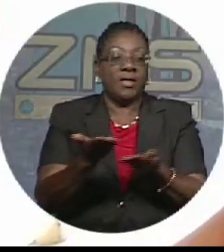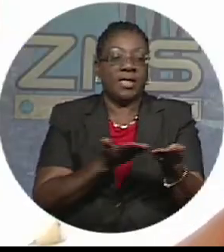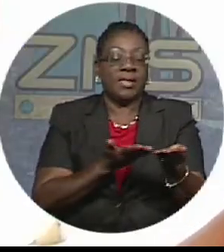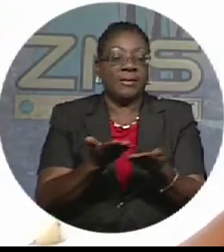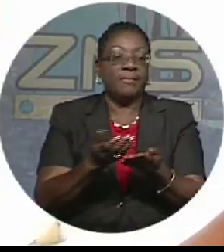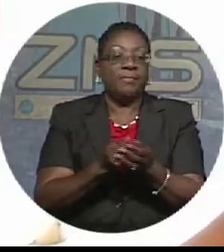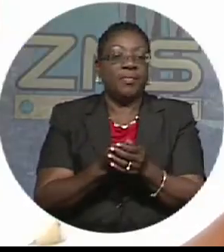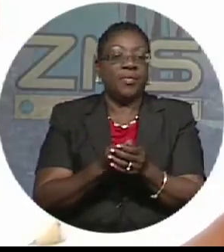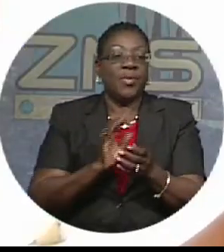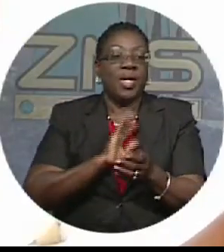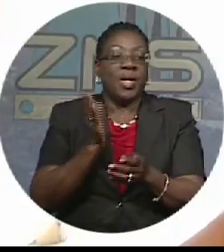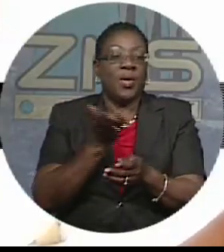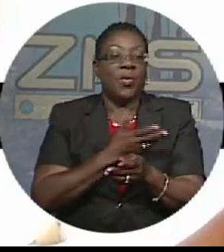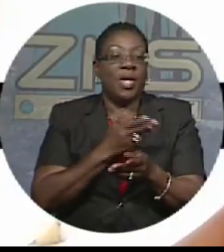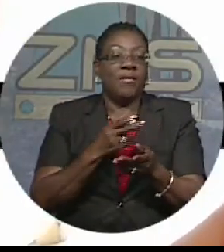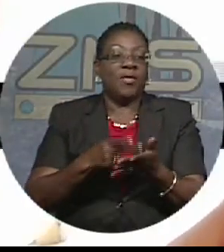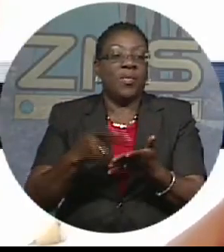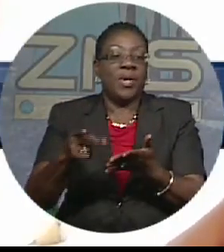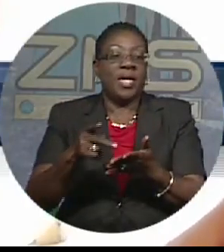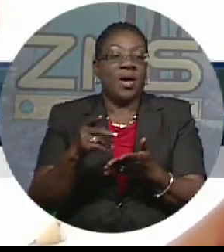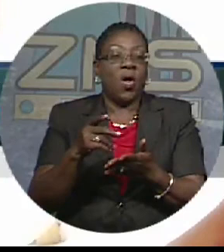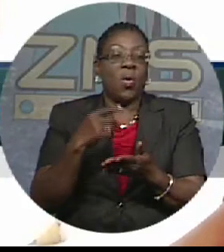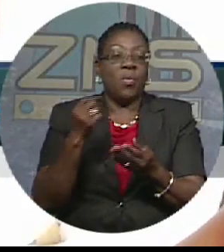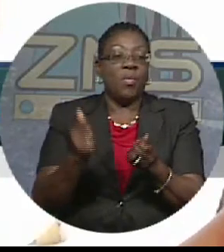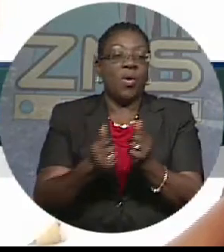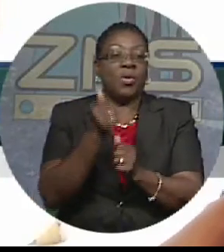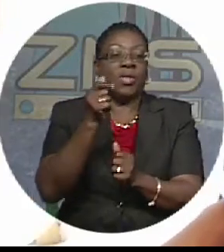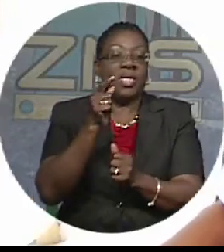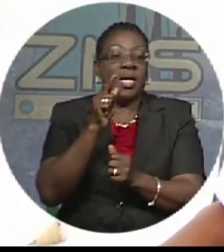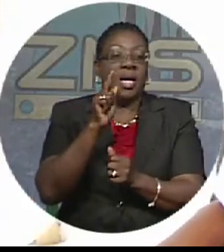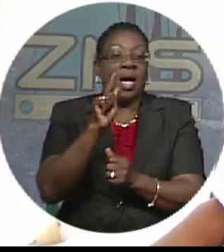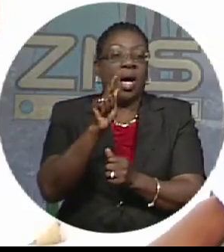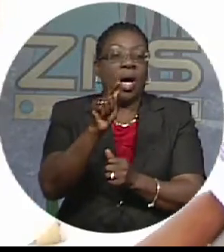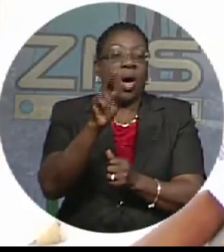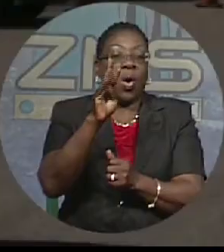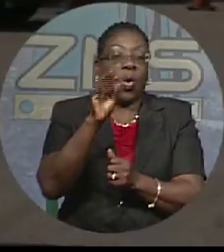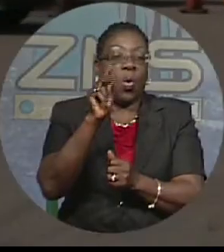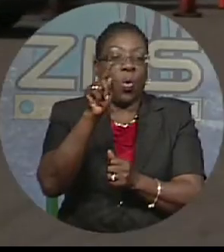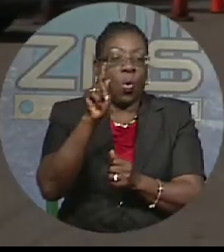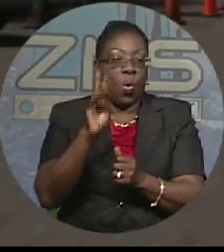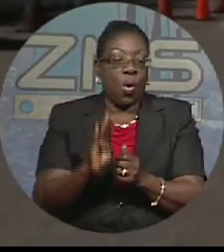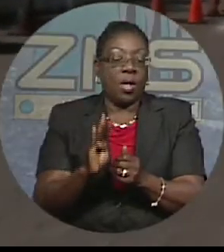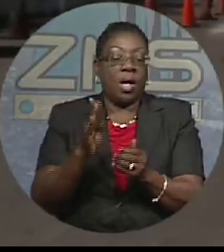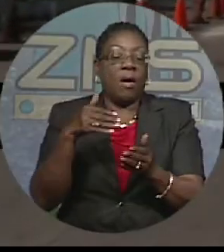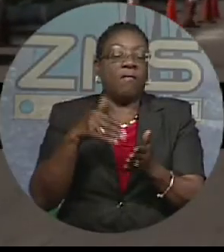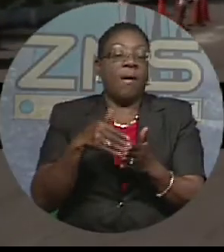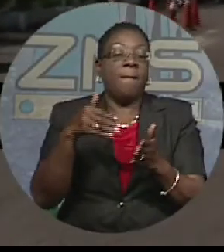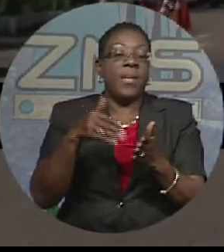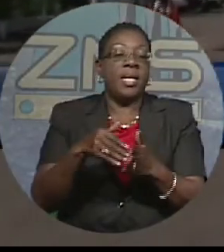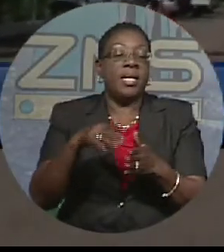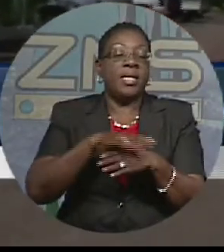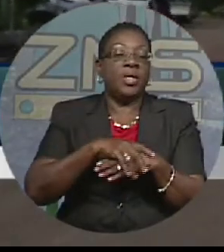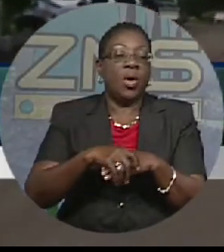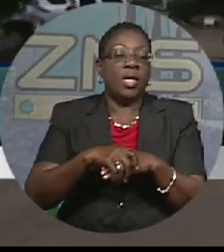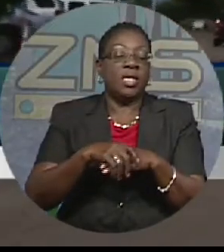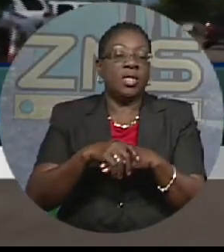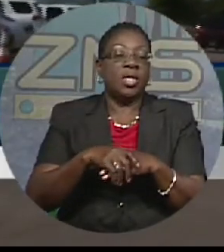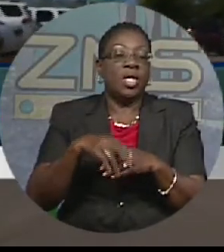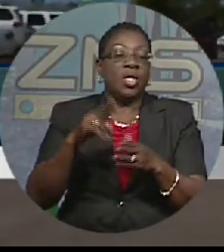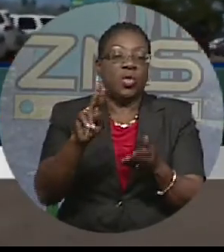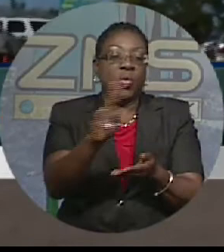neighborhood of almost $1 million to ERCO. And that's for those hefty fines handed down by regulators for